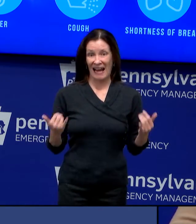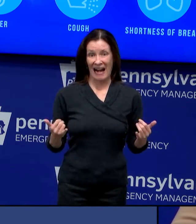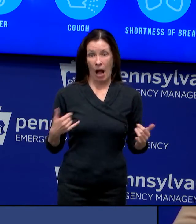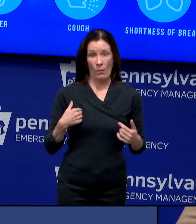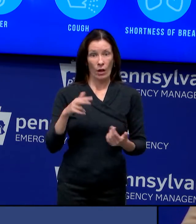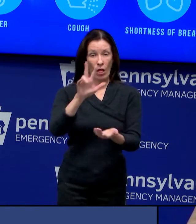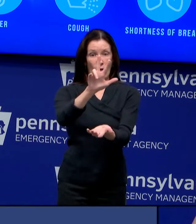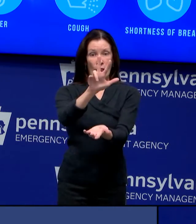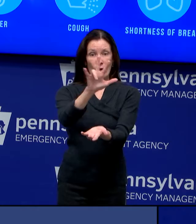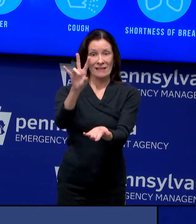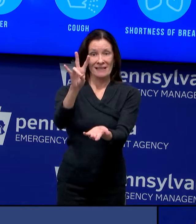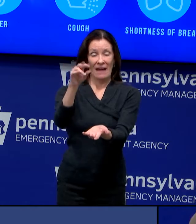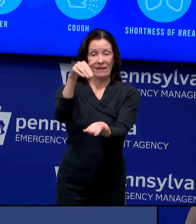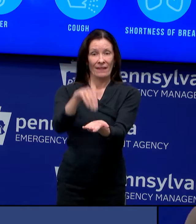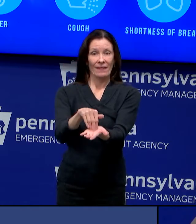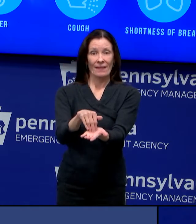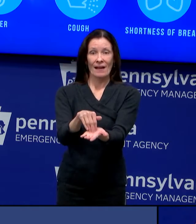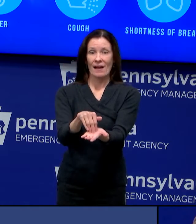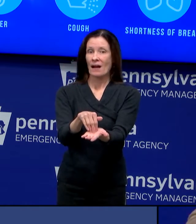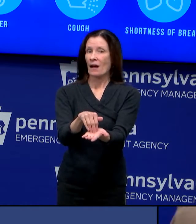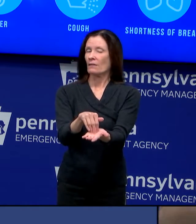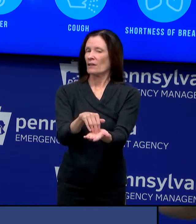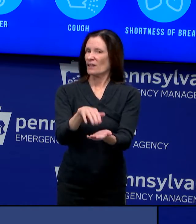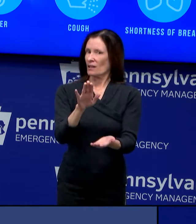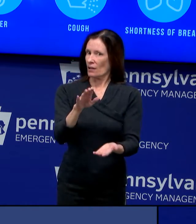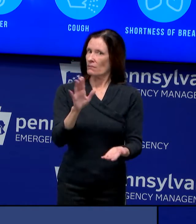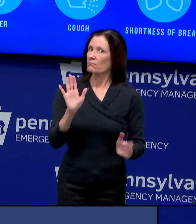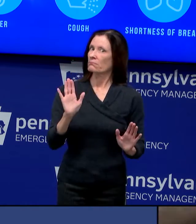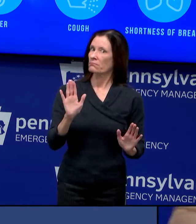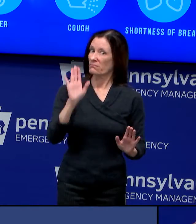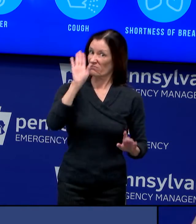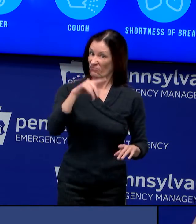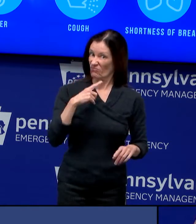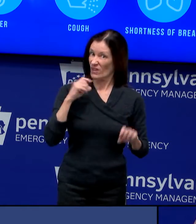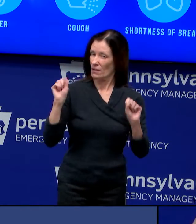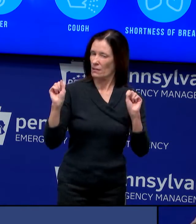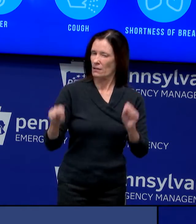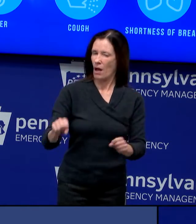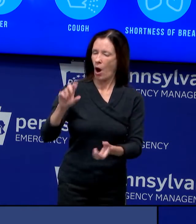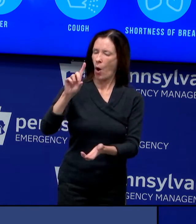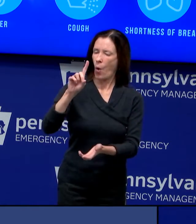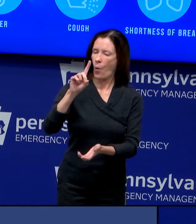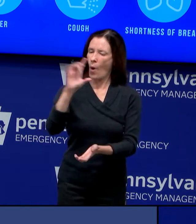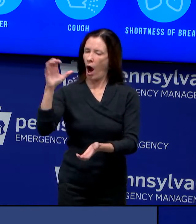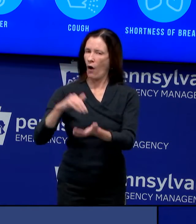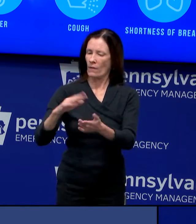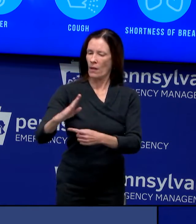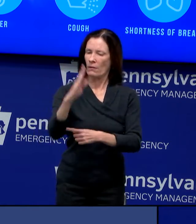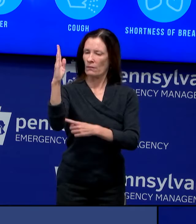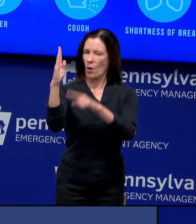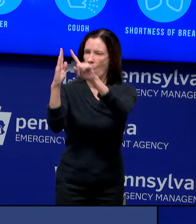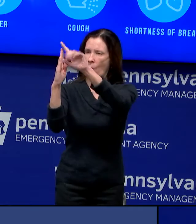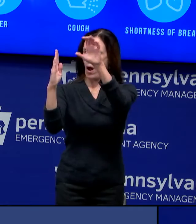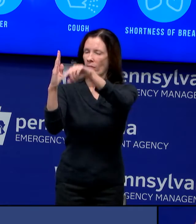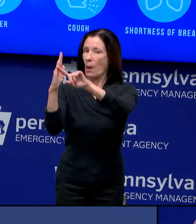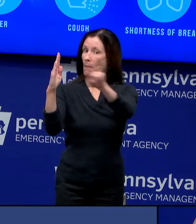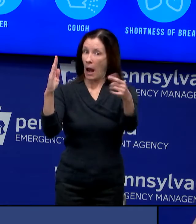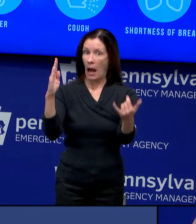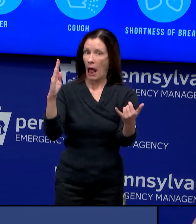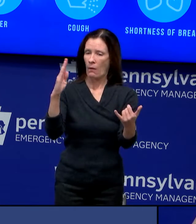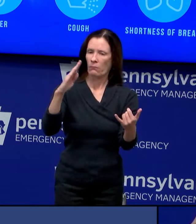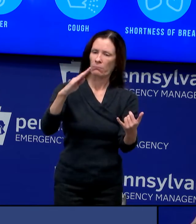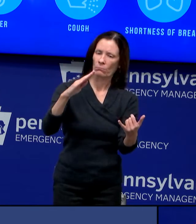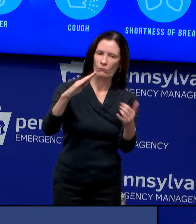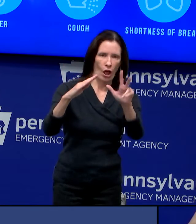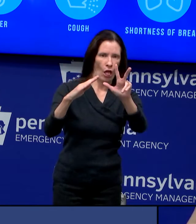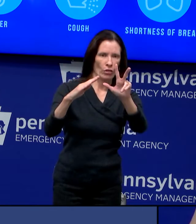could be having 100,000 cases if it had continued to go up in that rate. But we have, through the efforts that